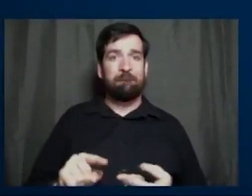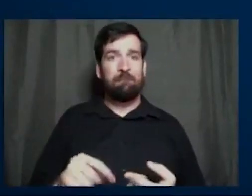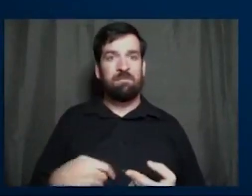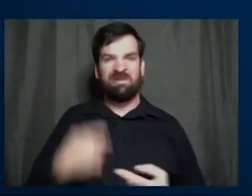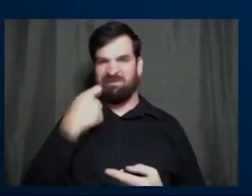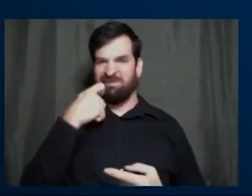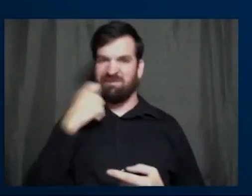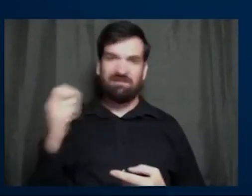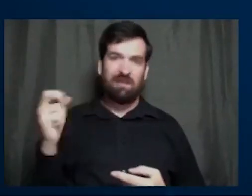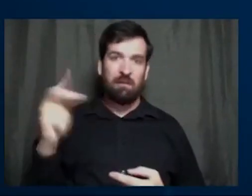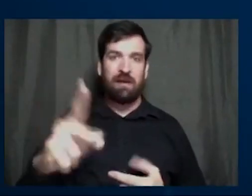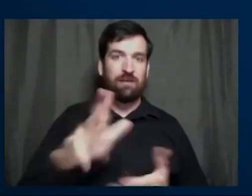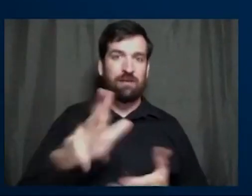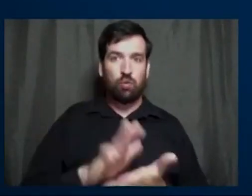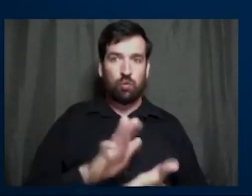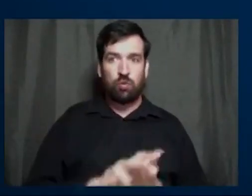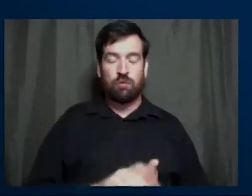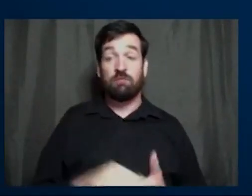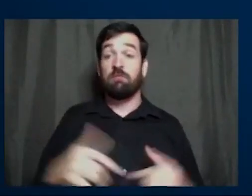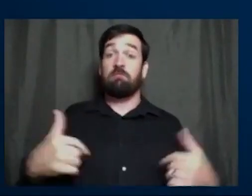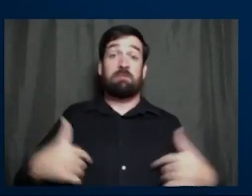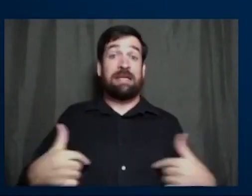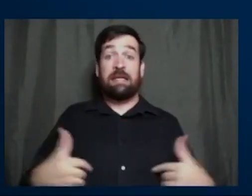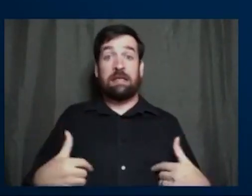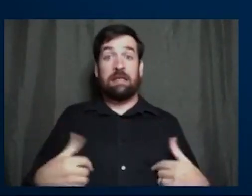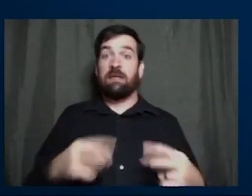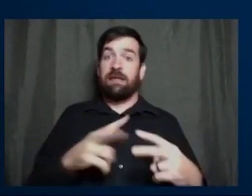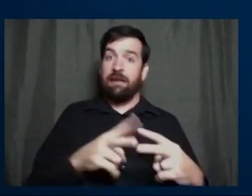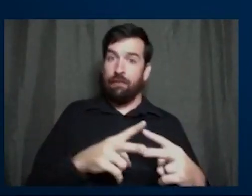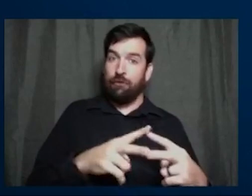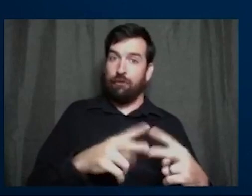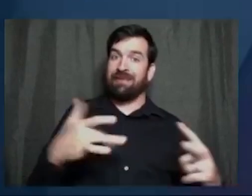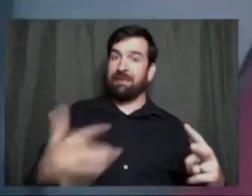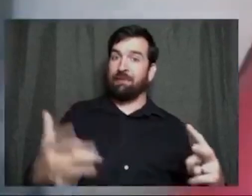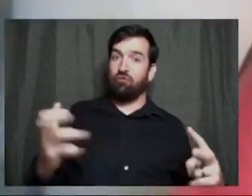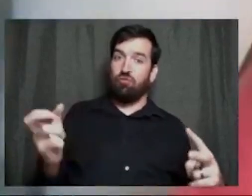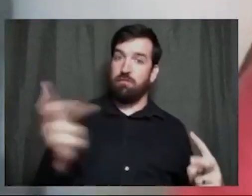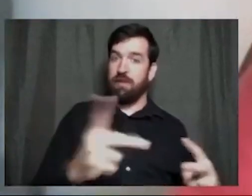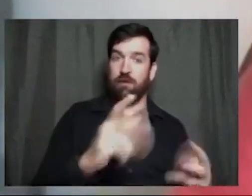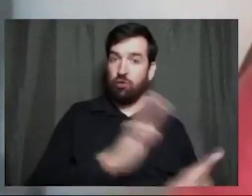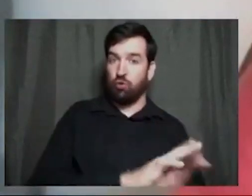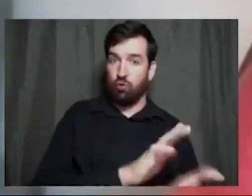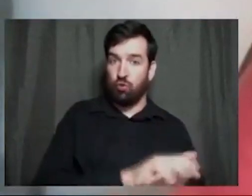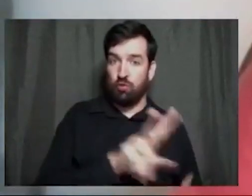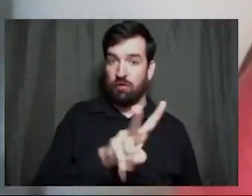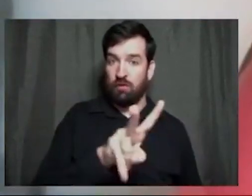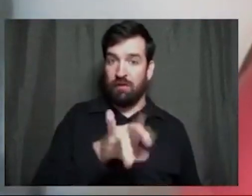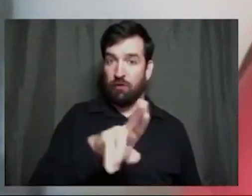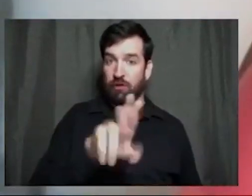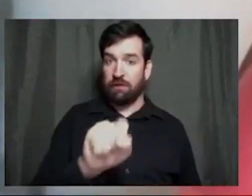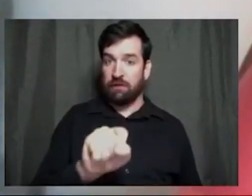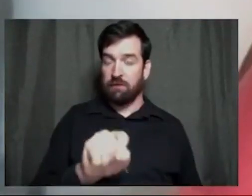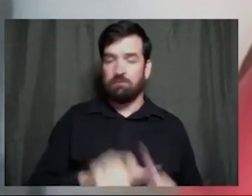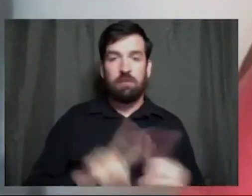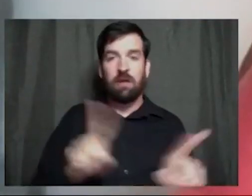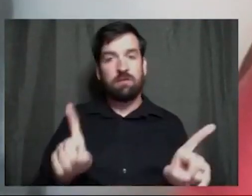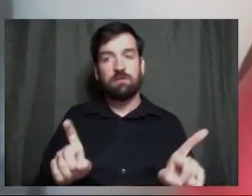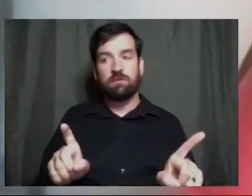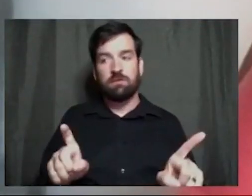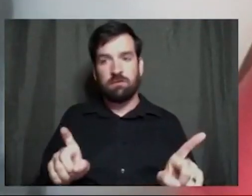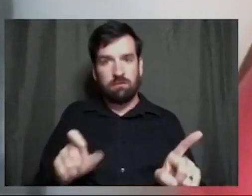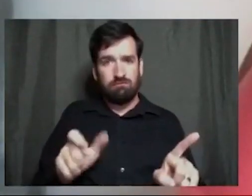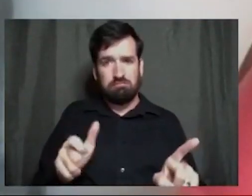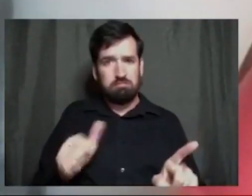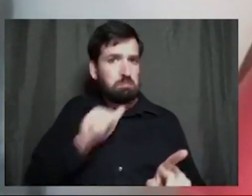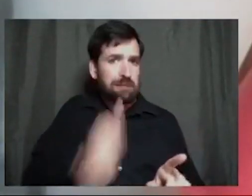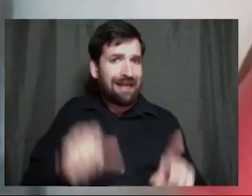to school. And so for me, it was, this is either a typical back to school virus, but not getting tested wasn't a choice. And so that